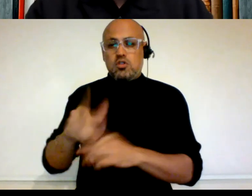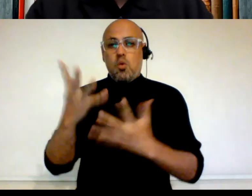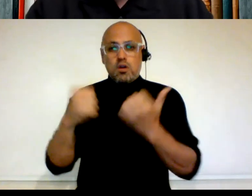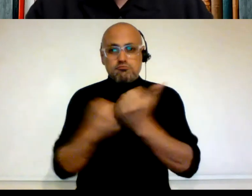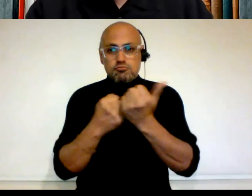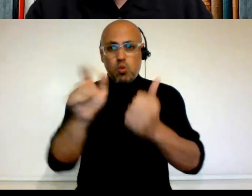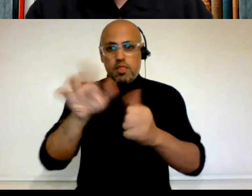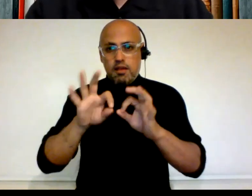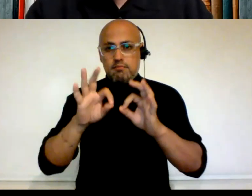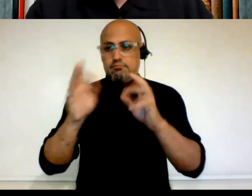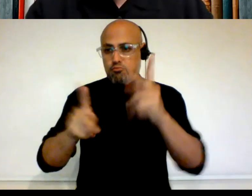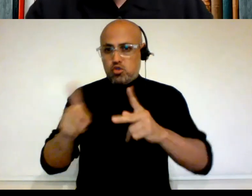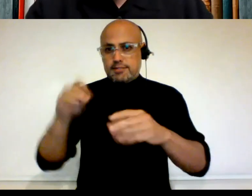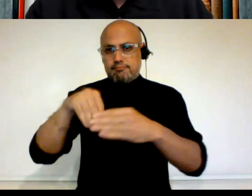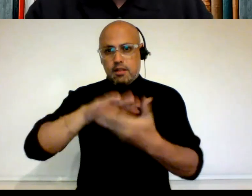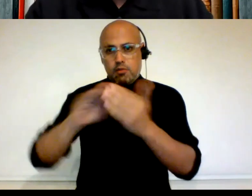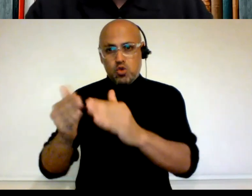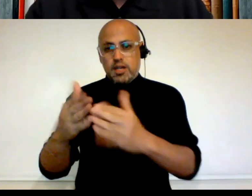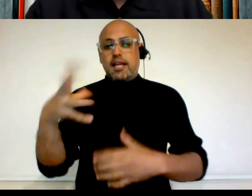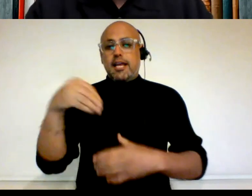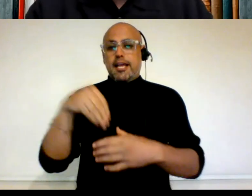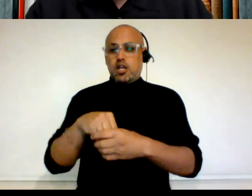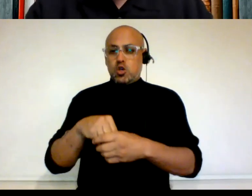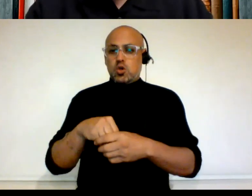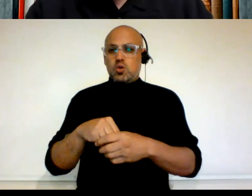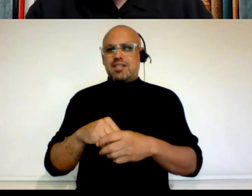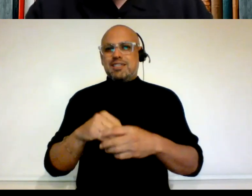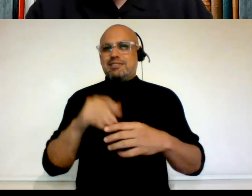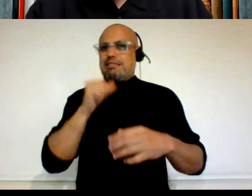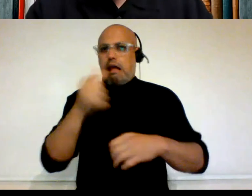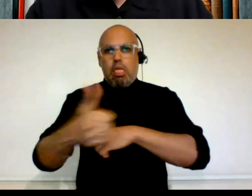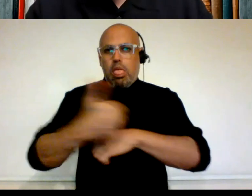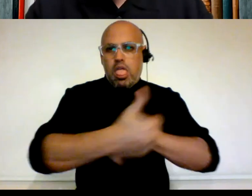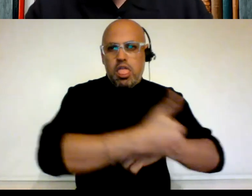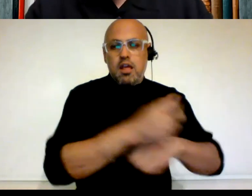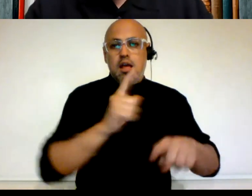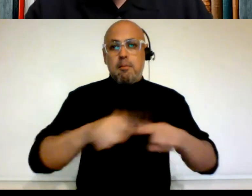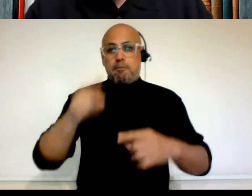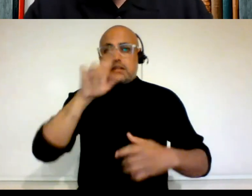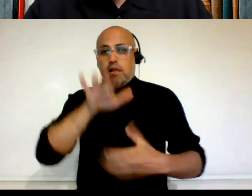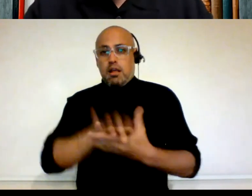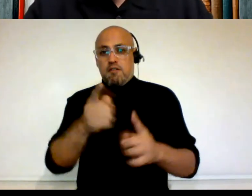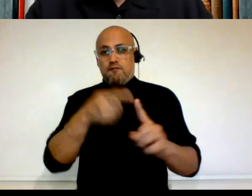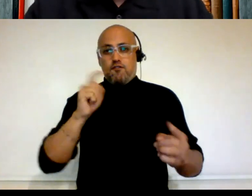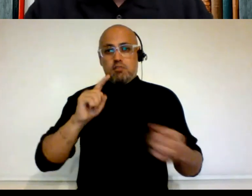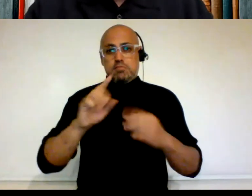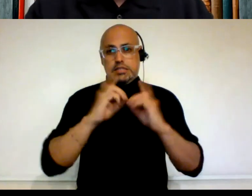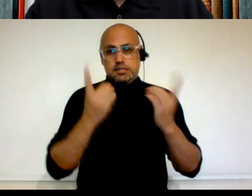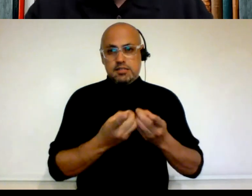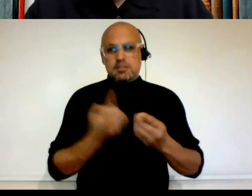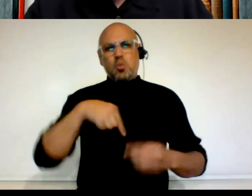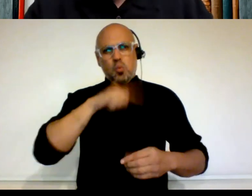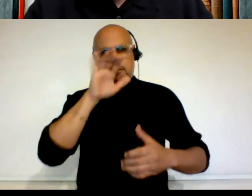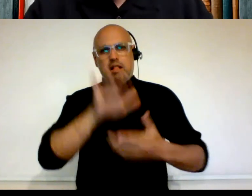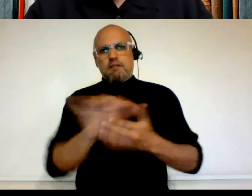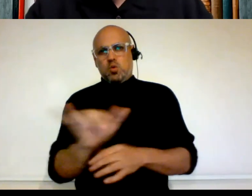person as a community, which includes in not that kind of finger pointing. However, the commitment from the district is because we also believe in